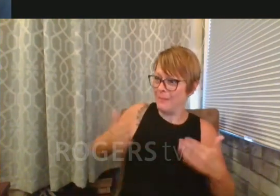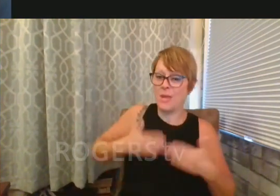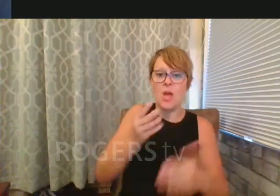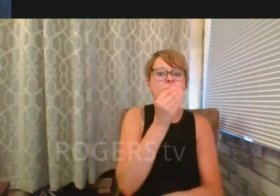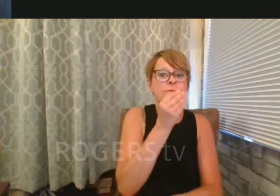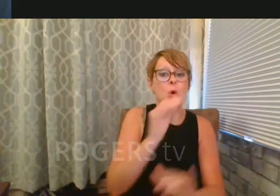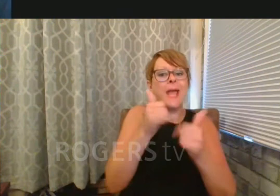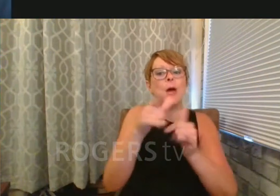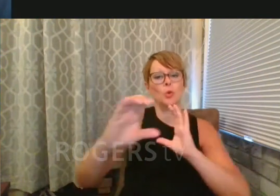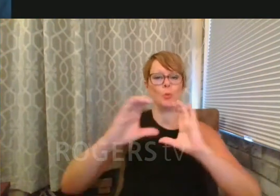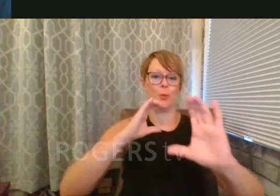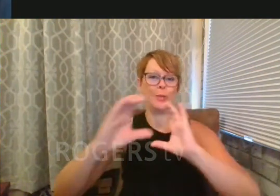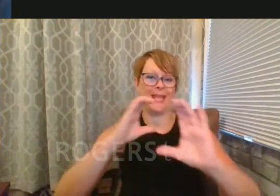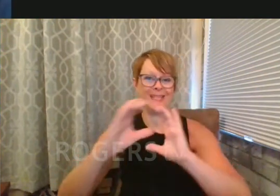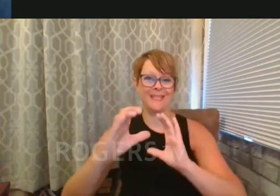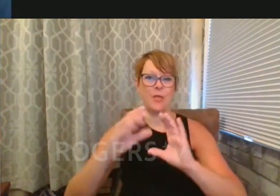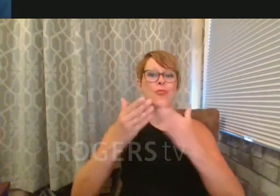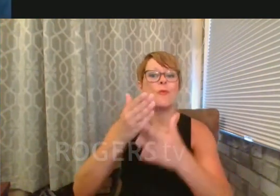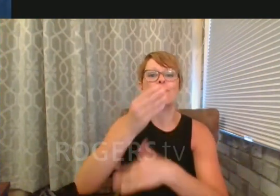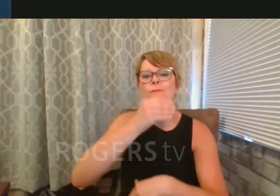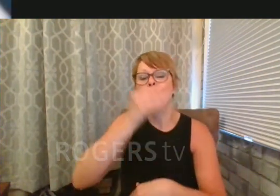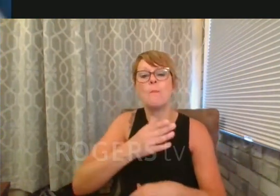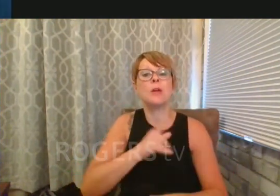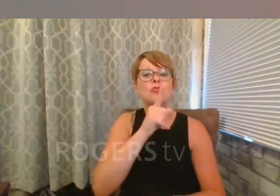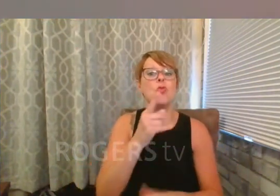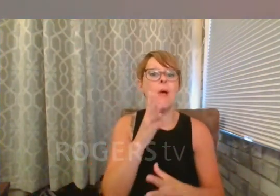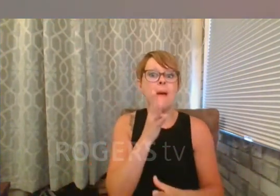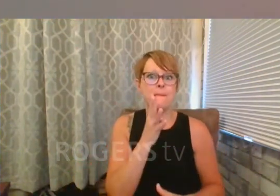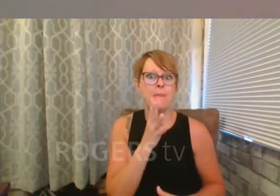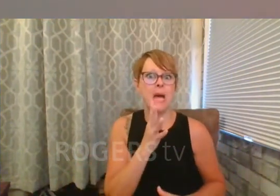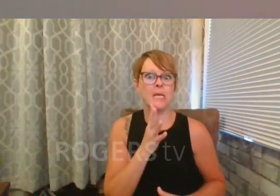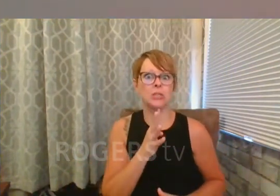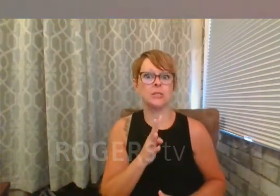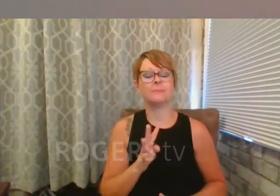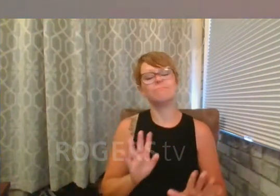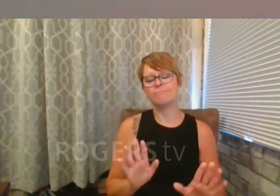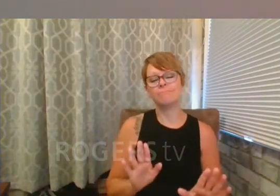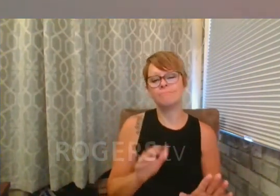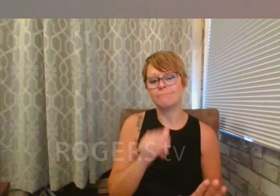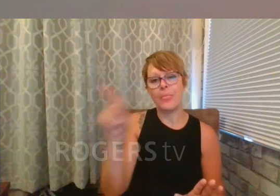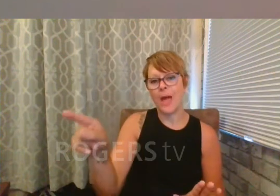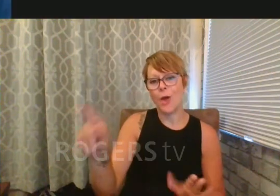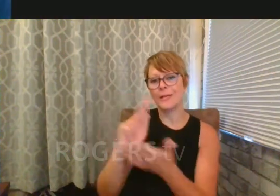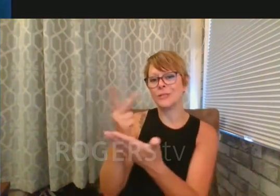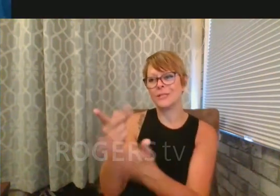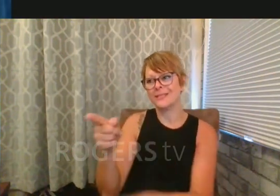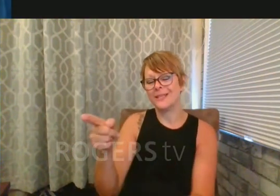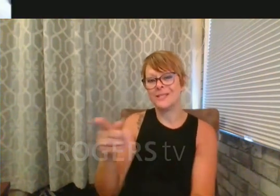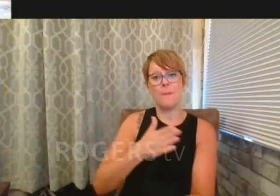people, but my true passion is not there. So I'm transitioning my business into something